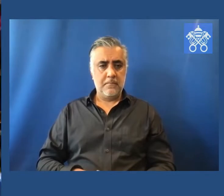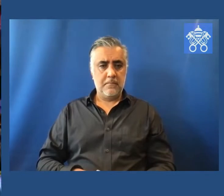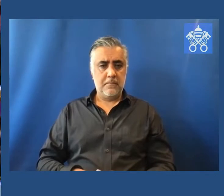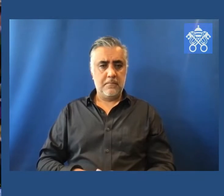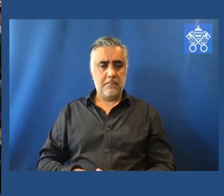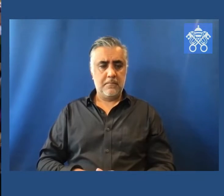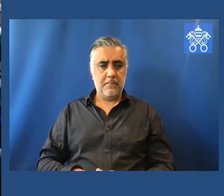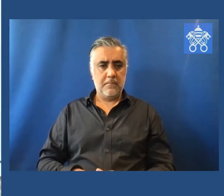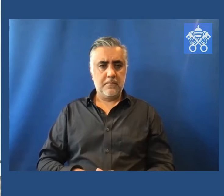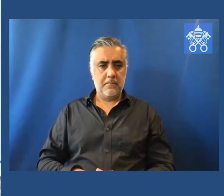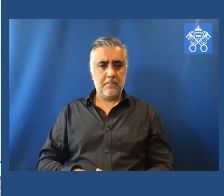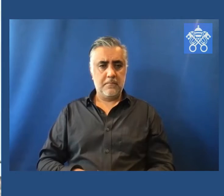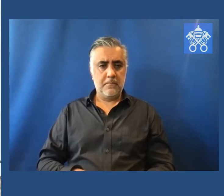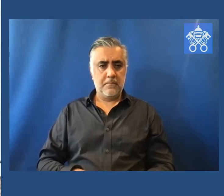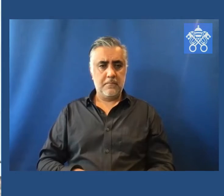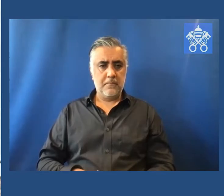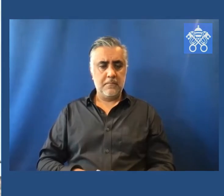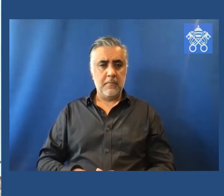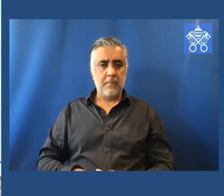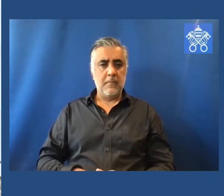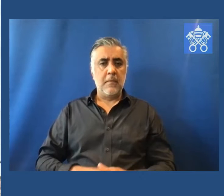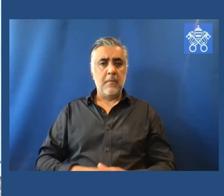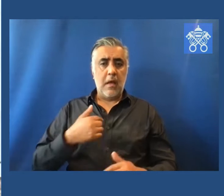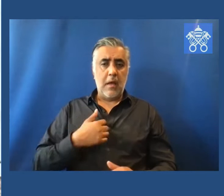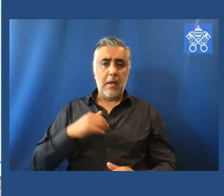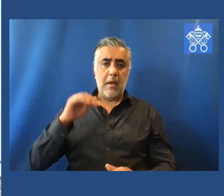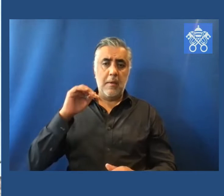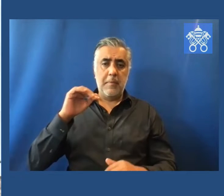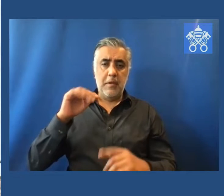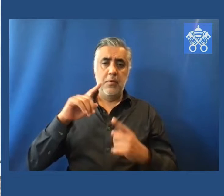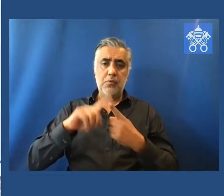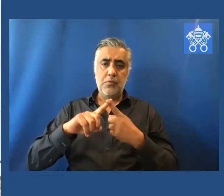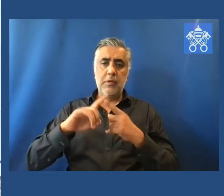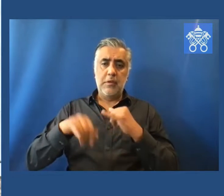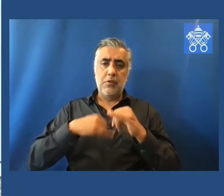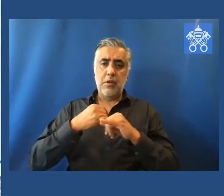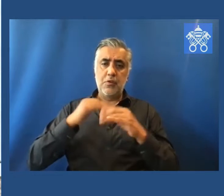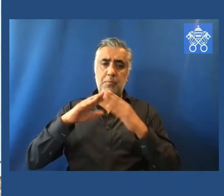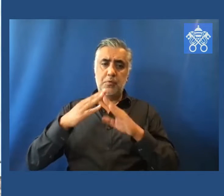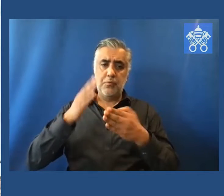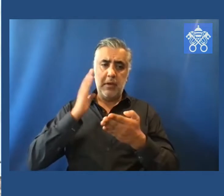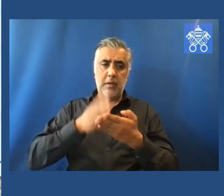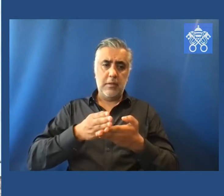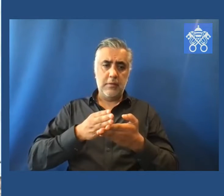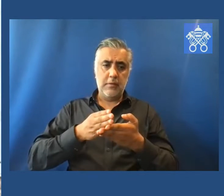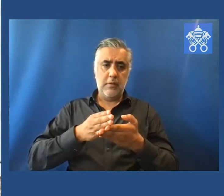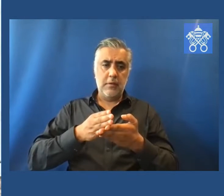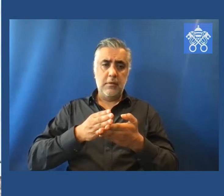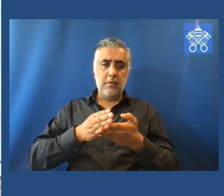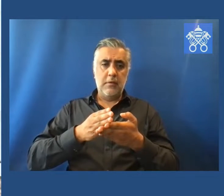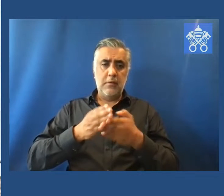acts of aggression occur each day. There is no justification for this. I appeal to the world